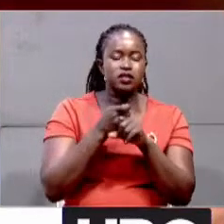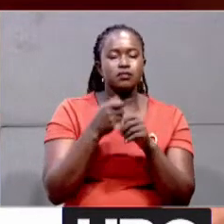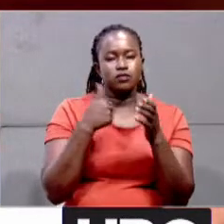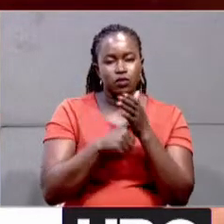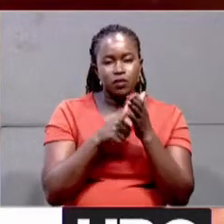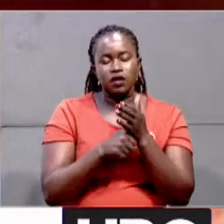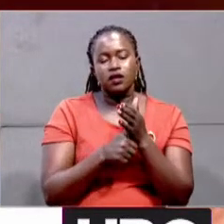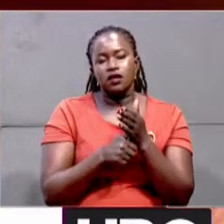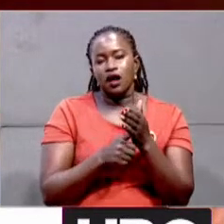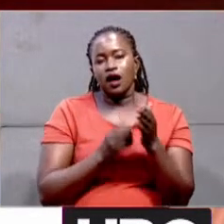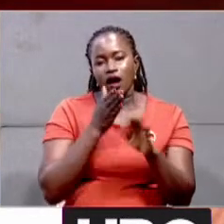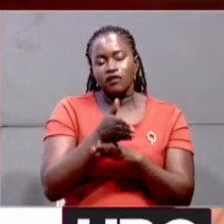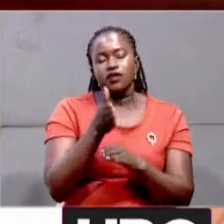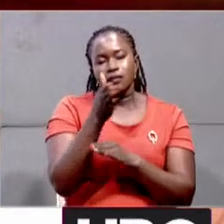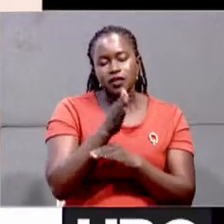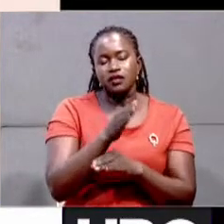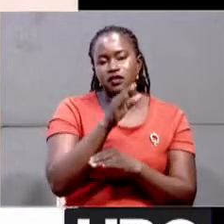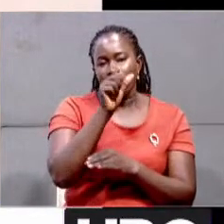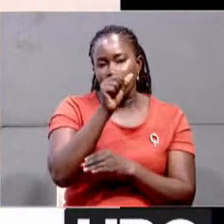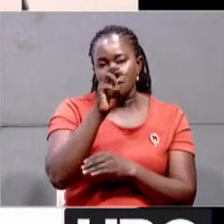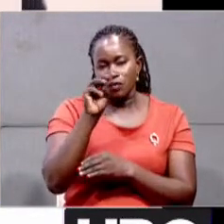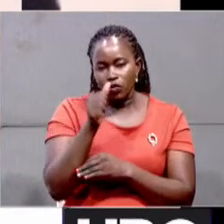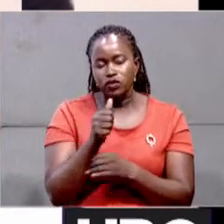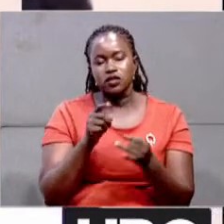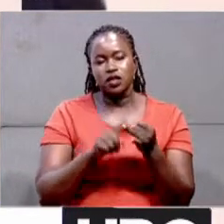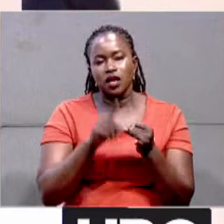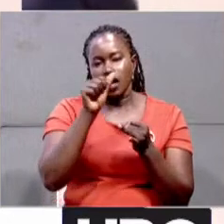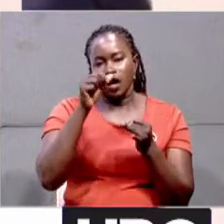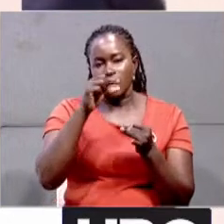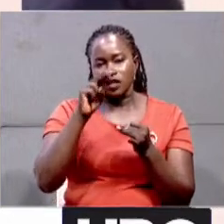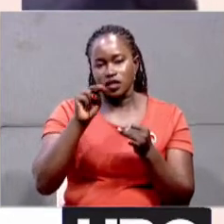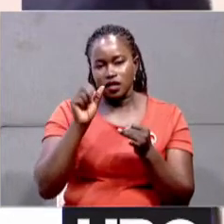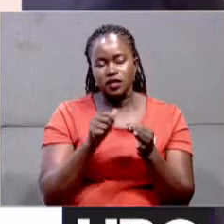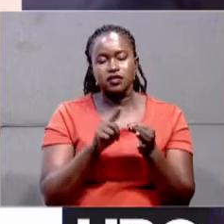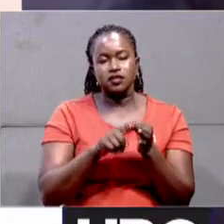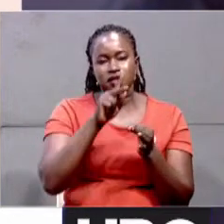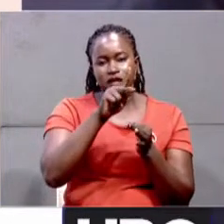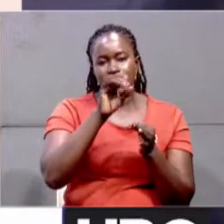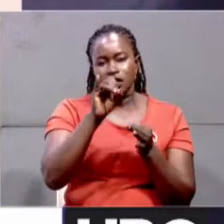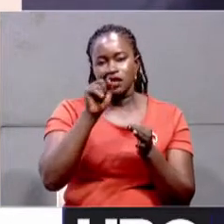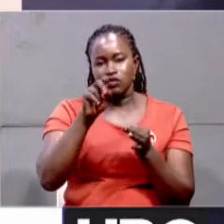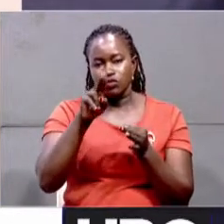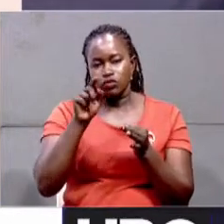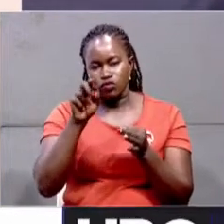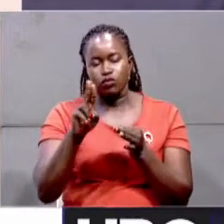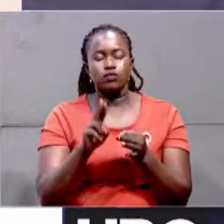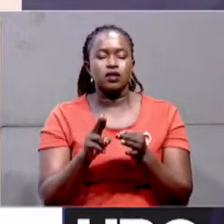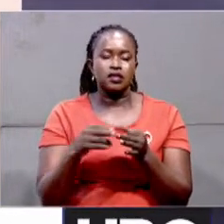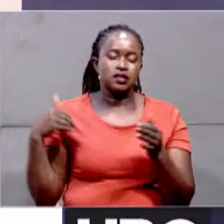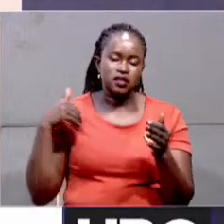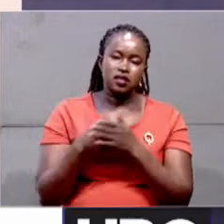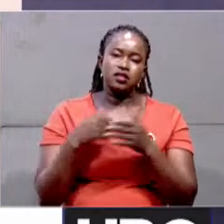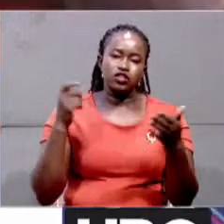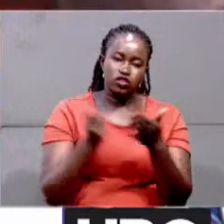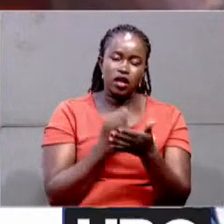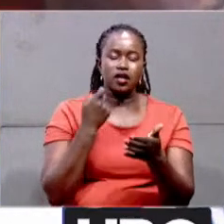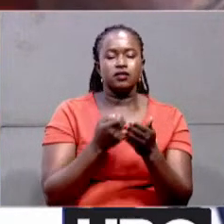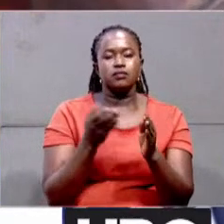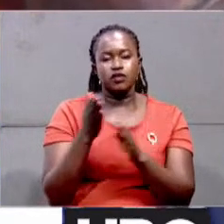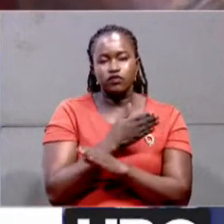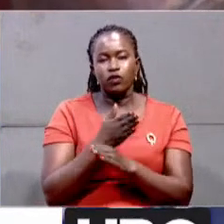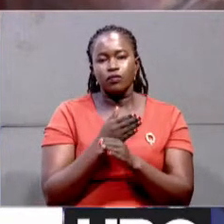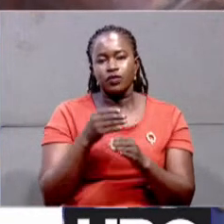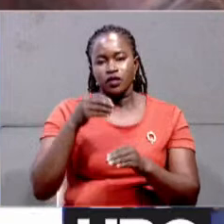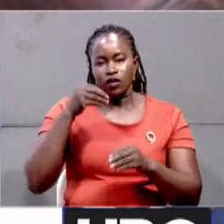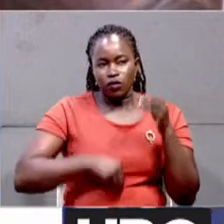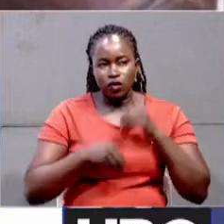ministers Amos Lugolobi, Agnes Nandutu, Mary Grete Chitutu, who have since been charged before the anti-corruption court